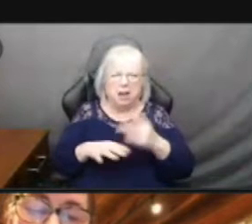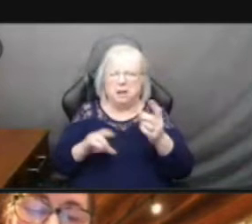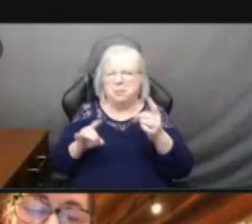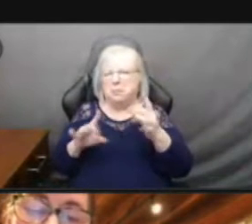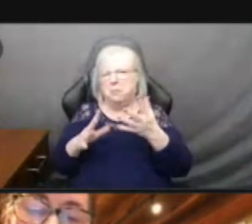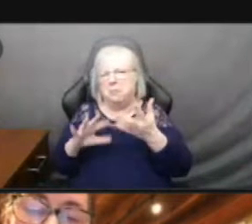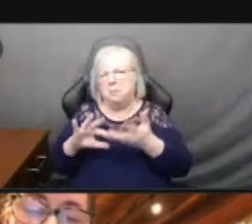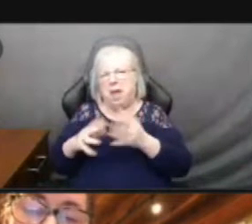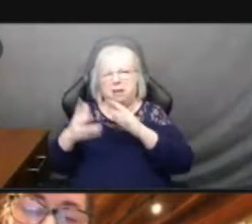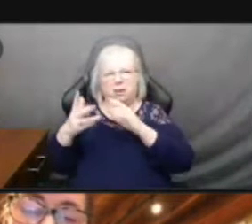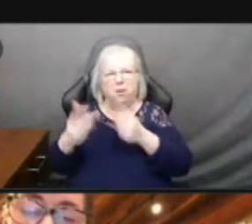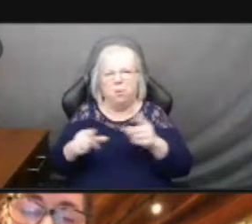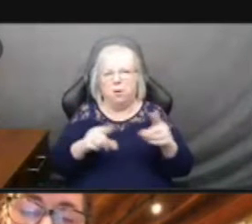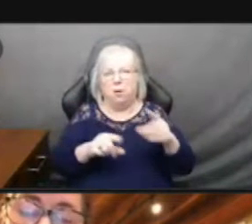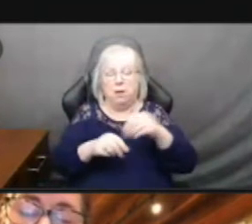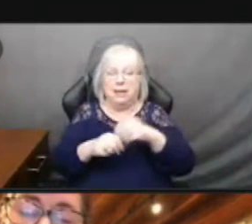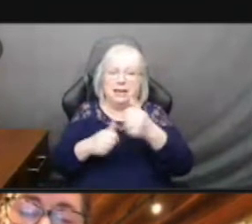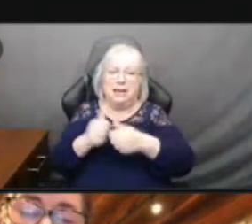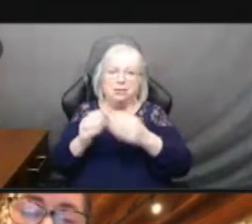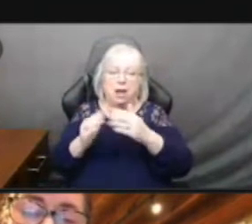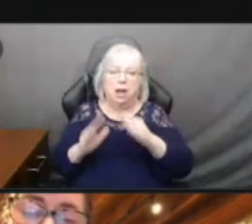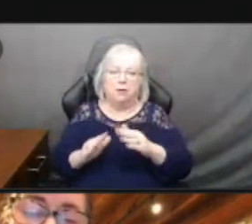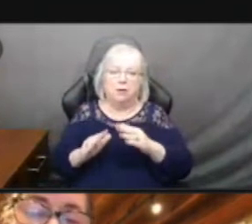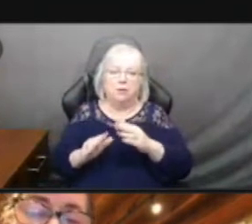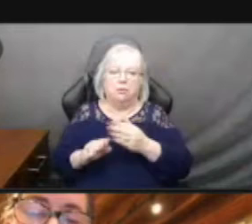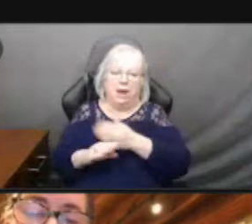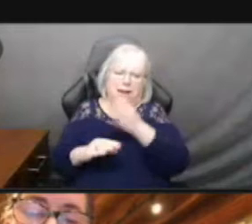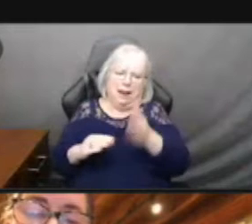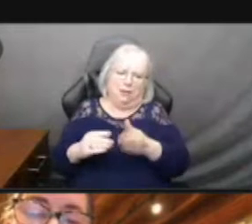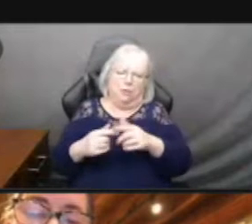at these houses, and right next to your sleeping